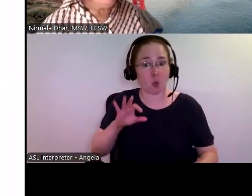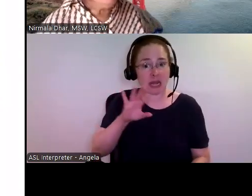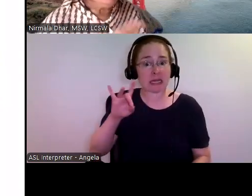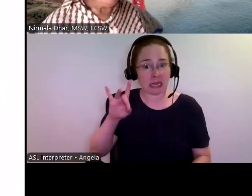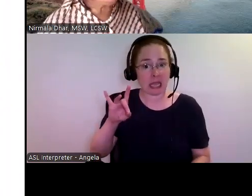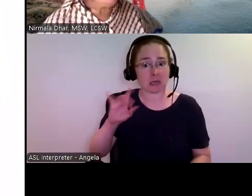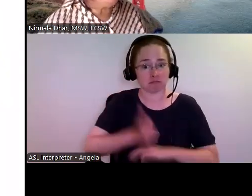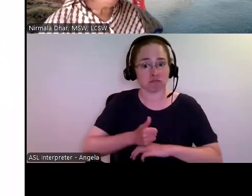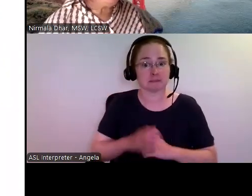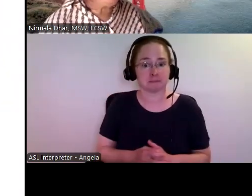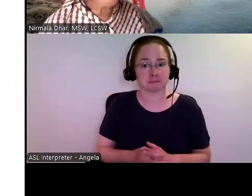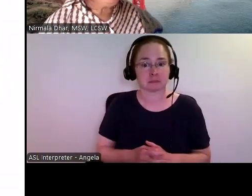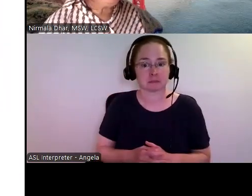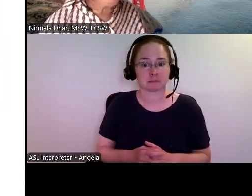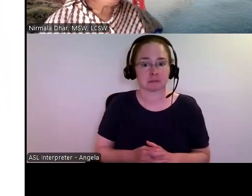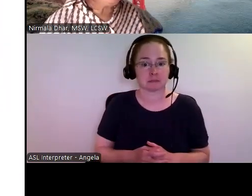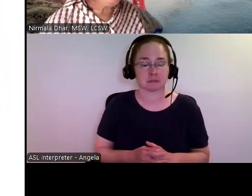988. Next slide.